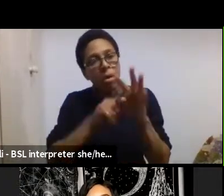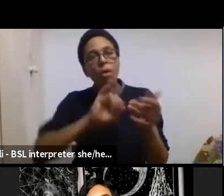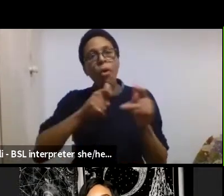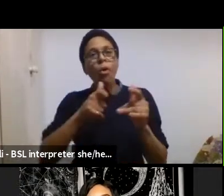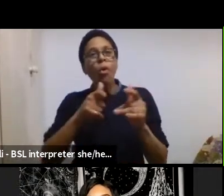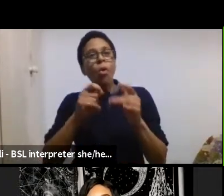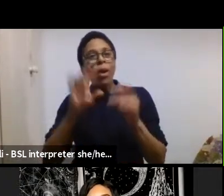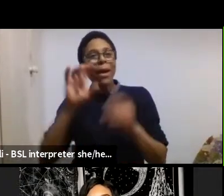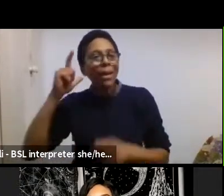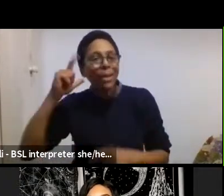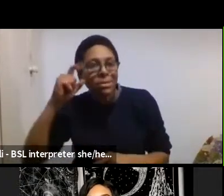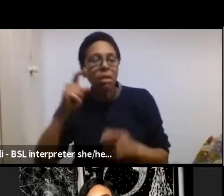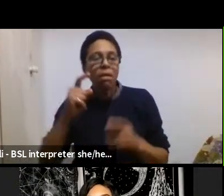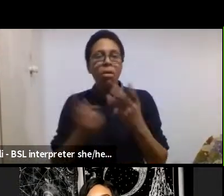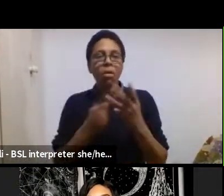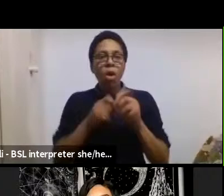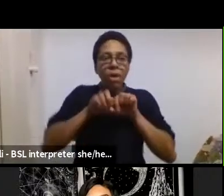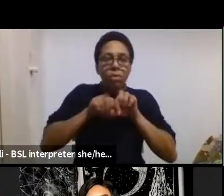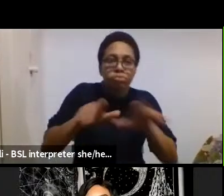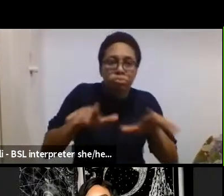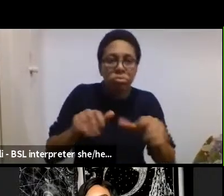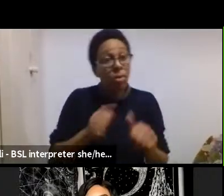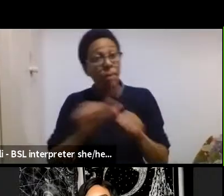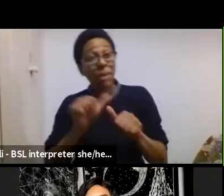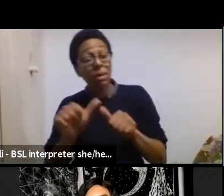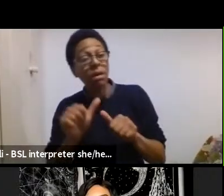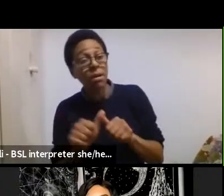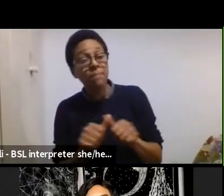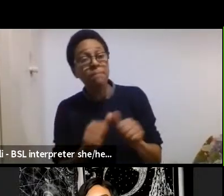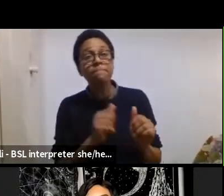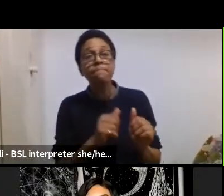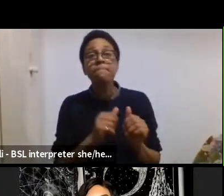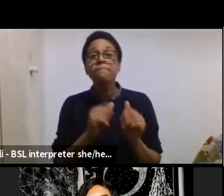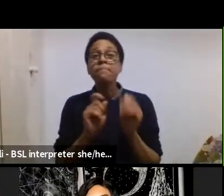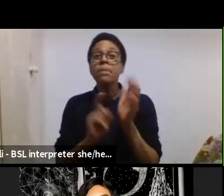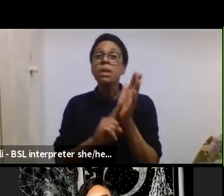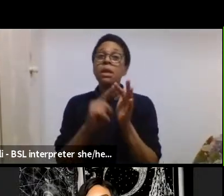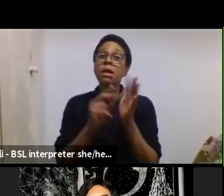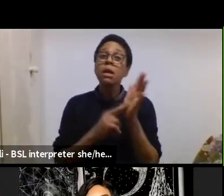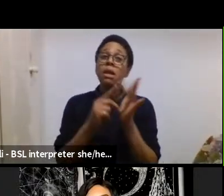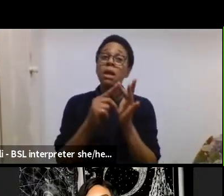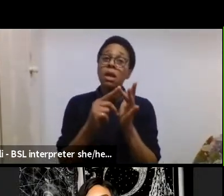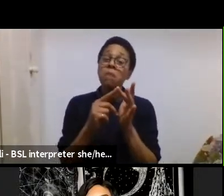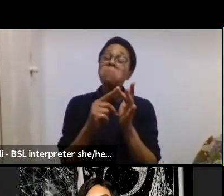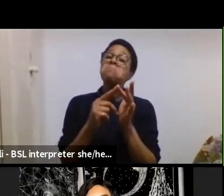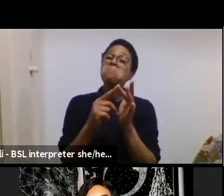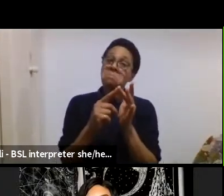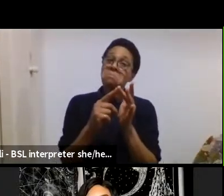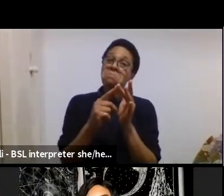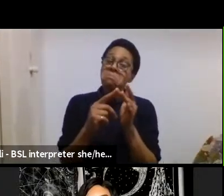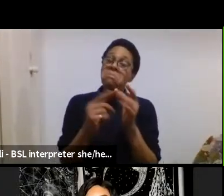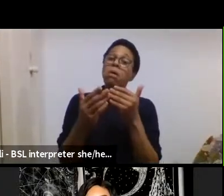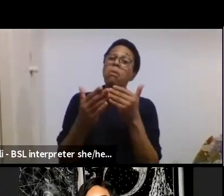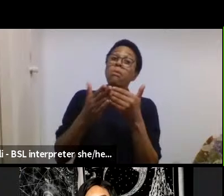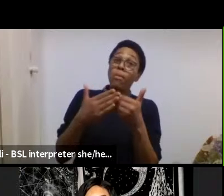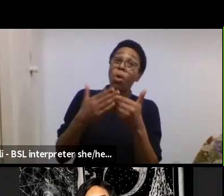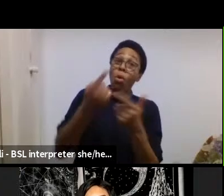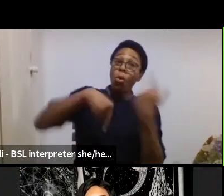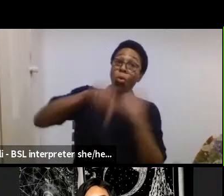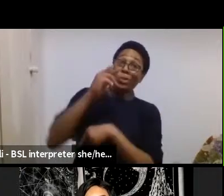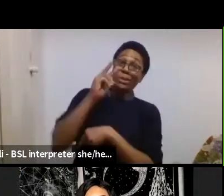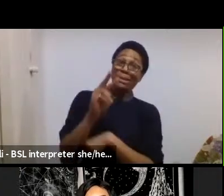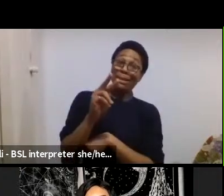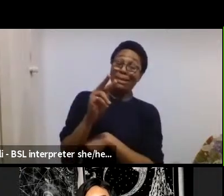that's an experience that resonates really strongly with LGBT people as well, you know, seeing that kind of representation in media,